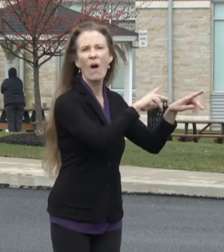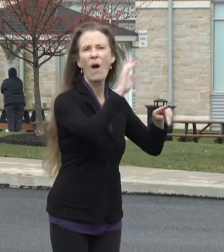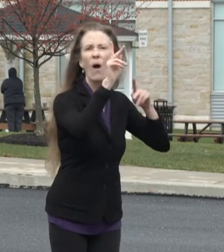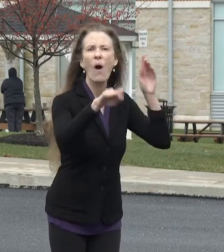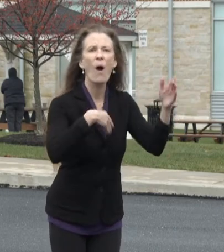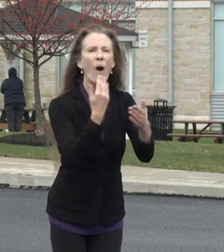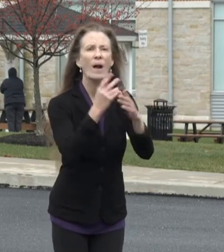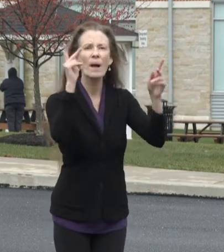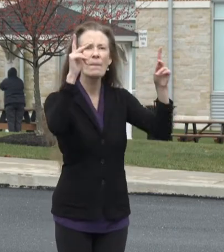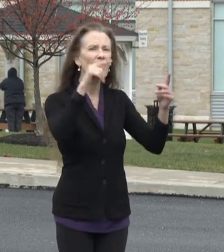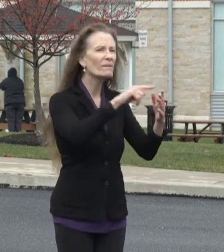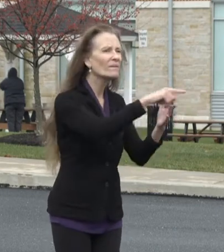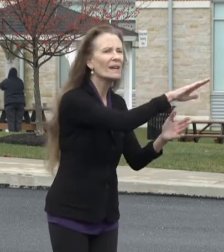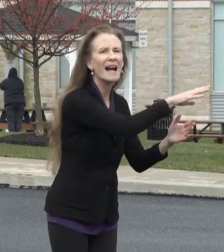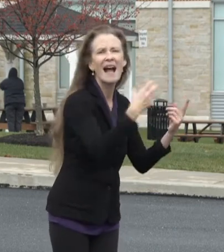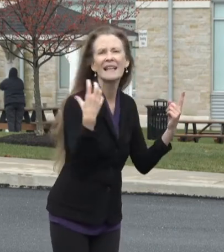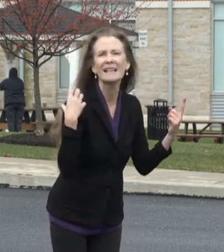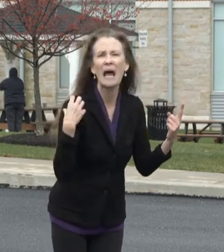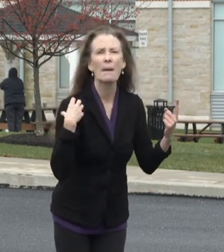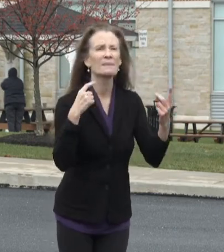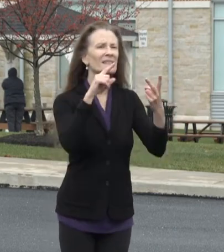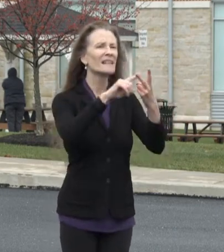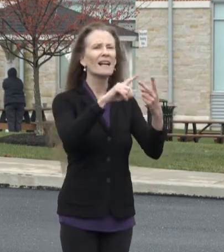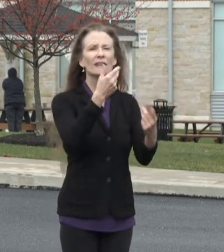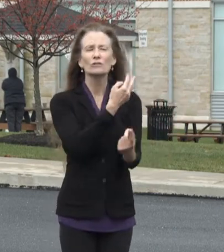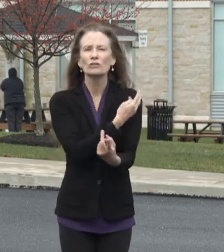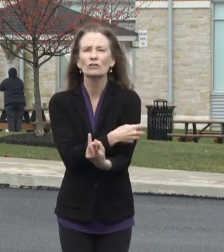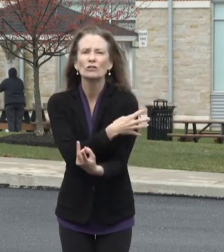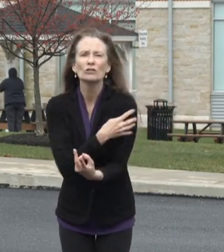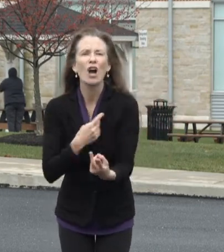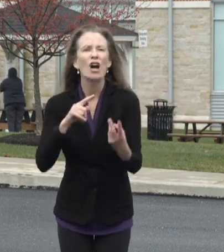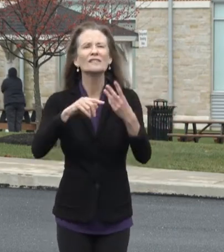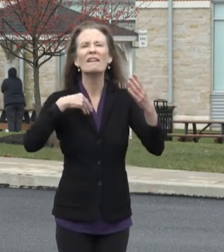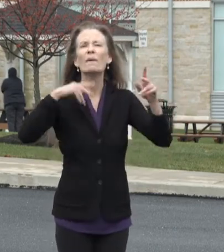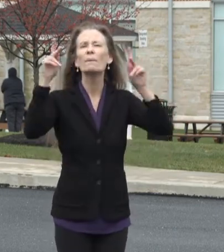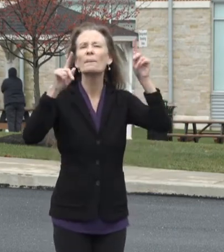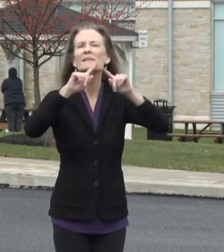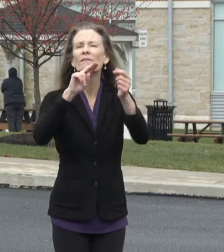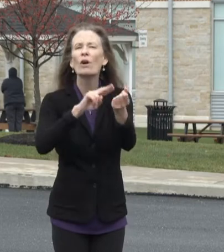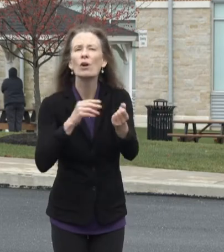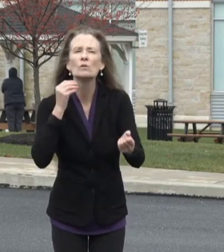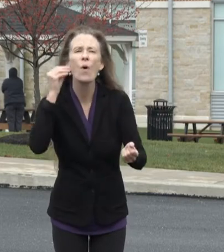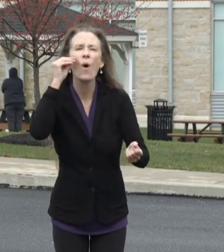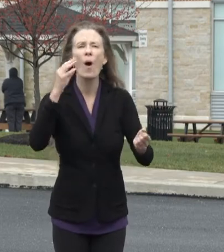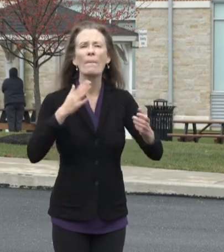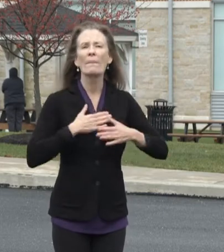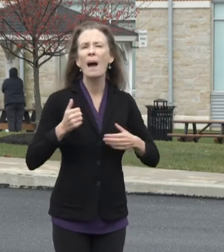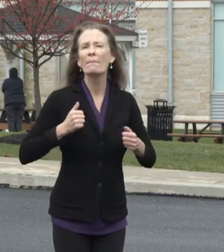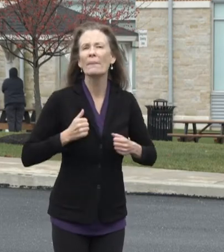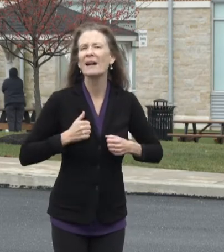sergeants, from the nurses, from the medics, and the general purpose soldiers who are out there today in nursing homes and will be